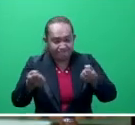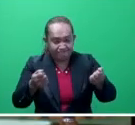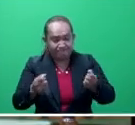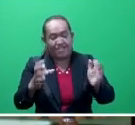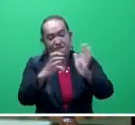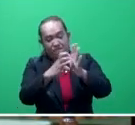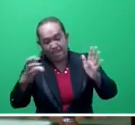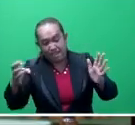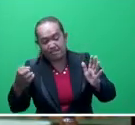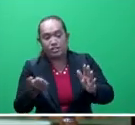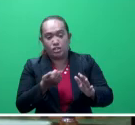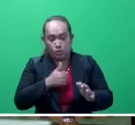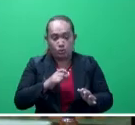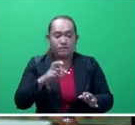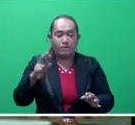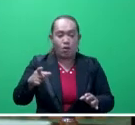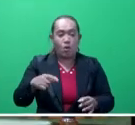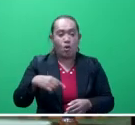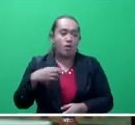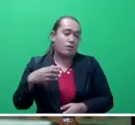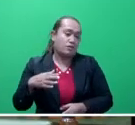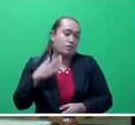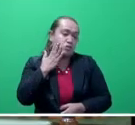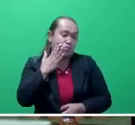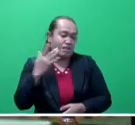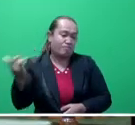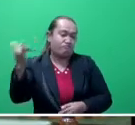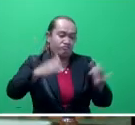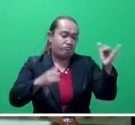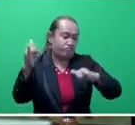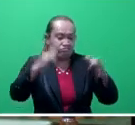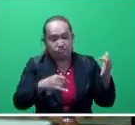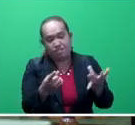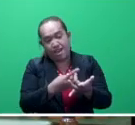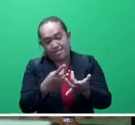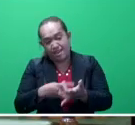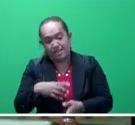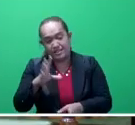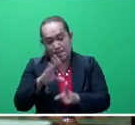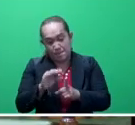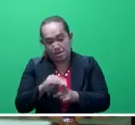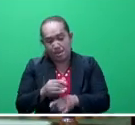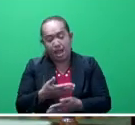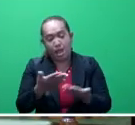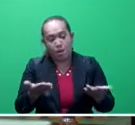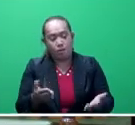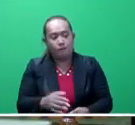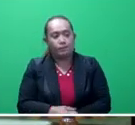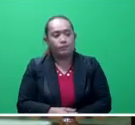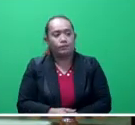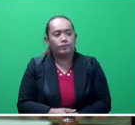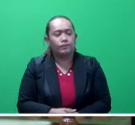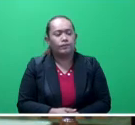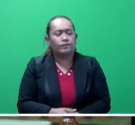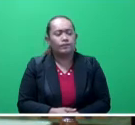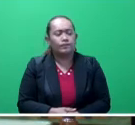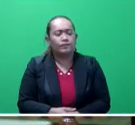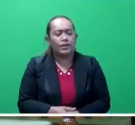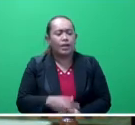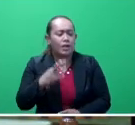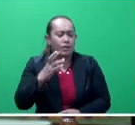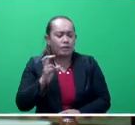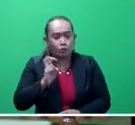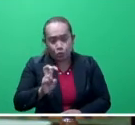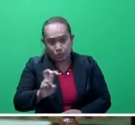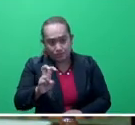This issue has been dealt with over the years through exemptions. However, we'll be patching up these gaps in the Act to ensure that when our tourism industry is back